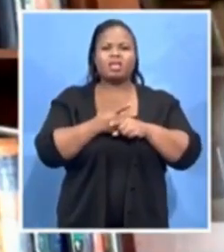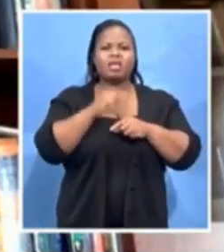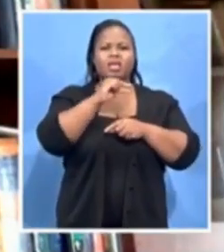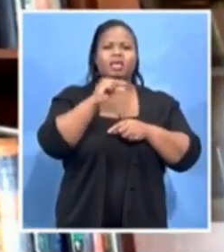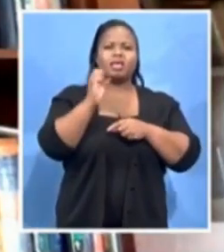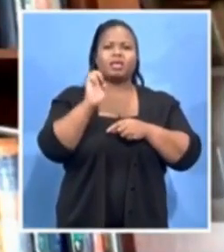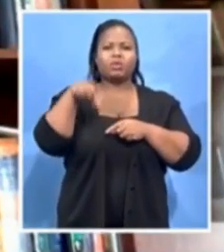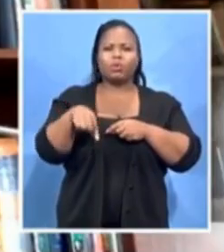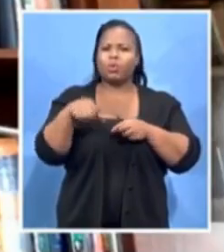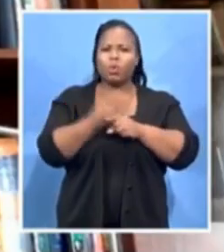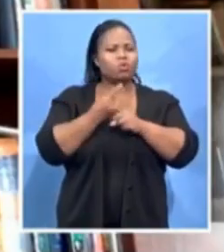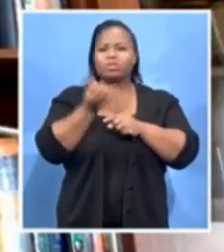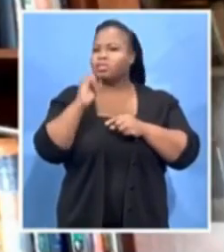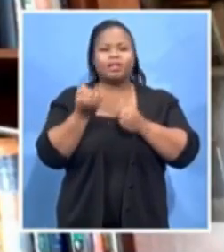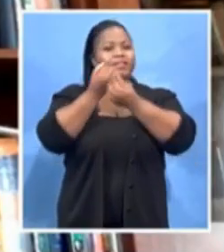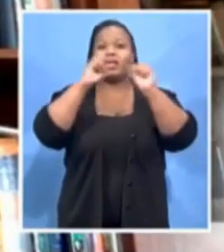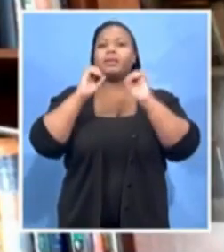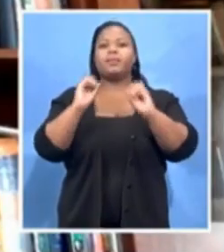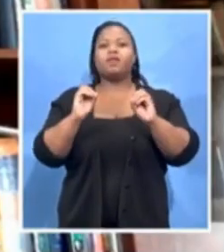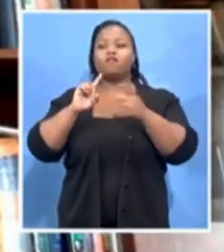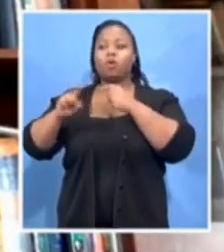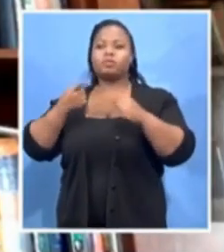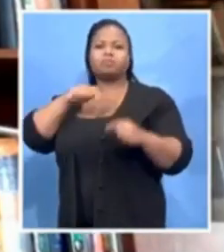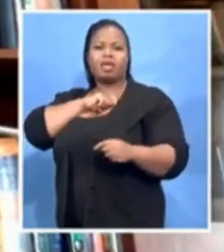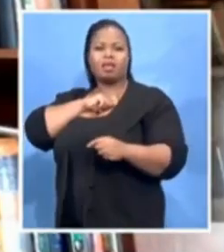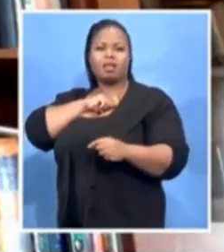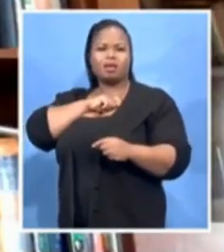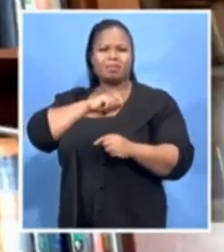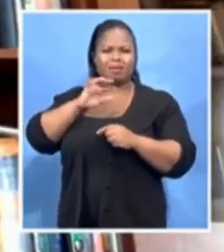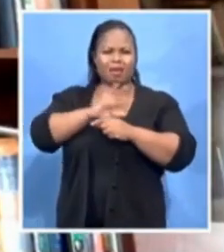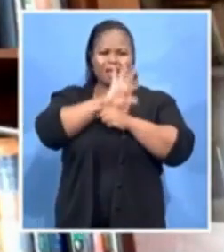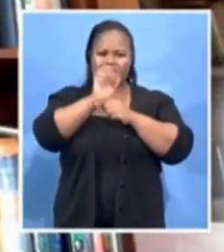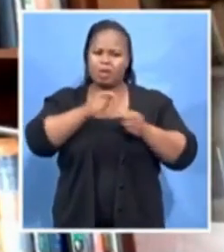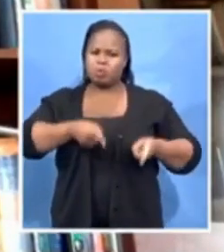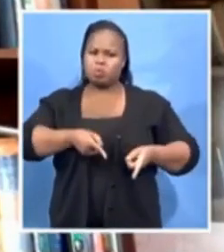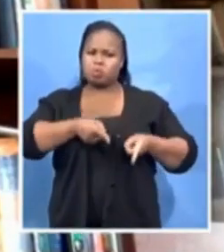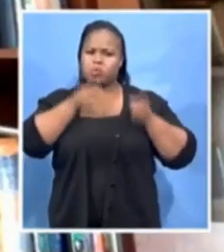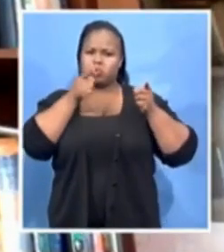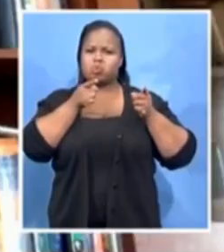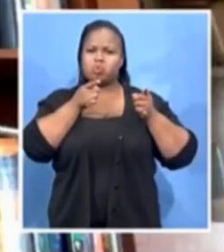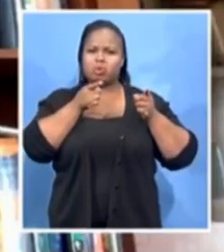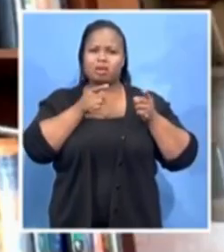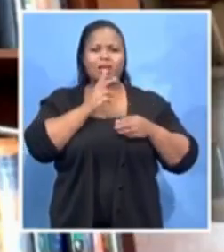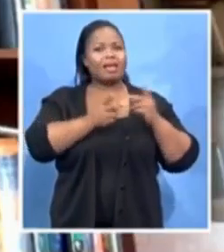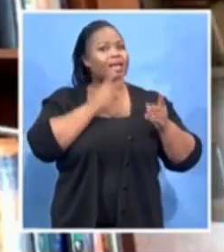Spaniards. Africa is in a very dangerous state. And yet again, it is the Osagie for Kwame Nkrumah,